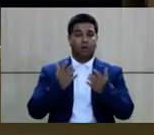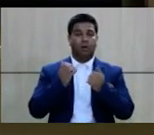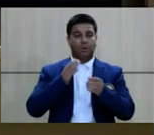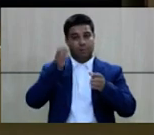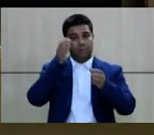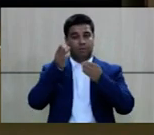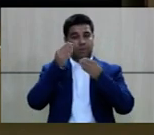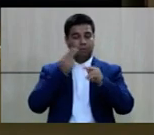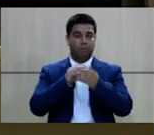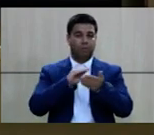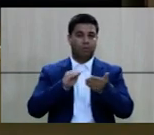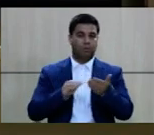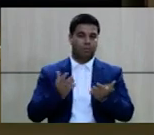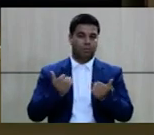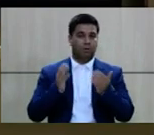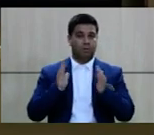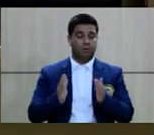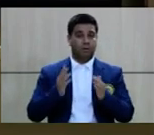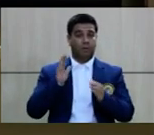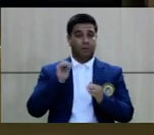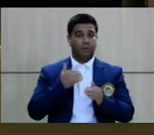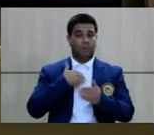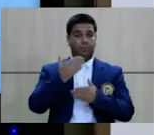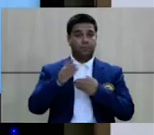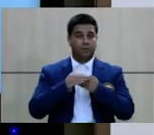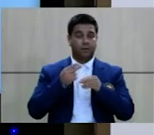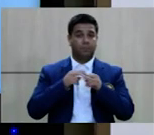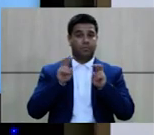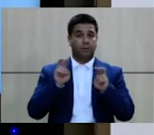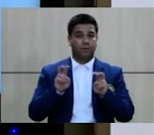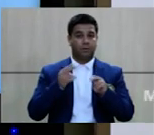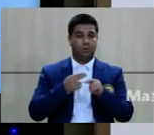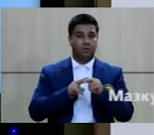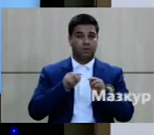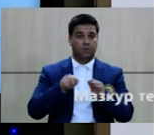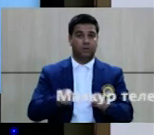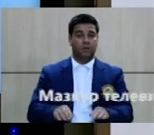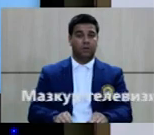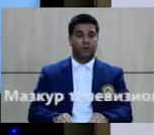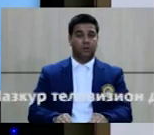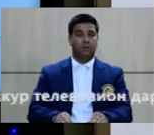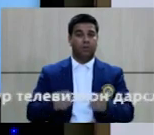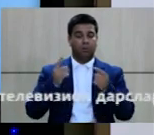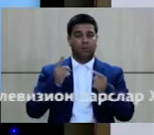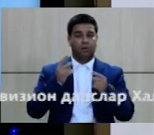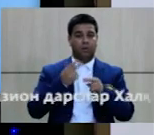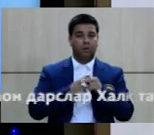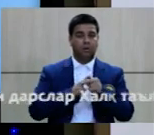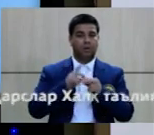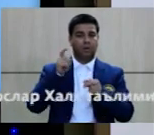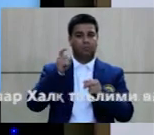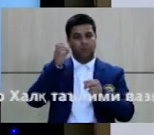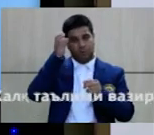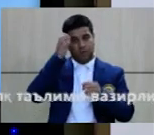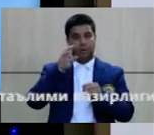olingan natijalarni yozib qo'yamiz. Endi biz mavzuyimizni ulug' kimyogar olimimiz Dmitriy